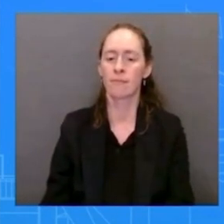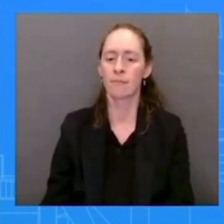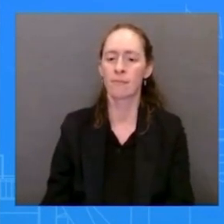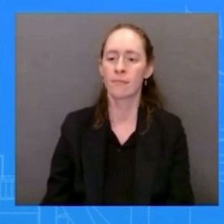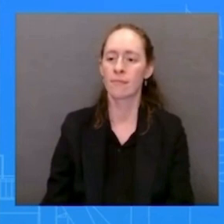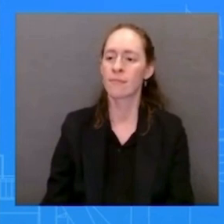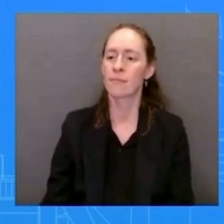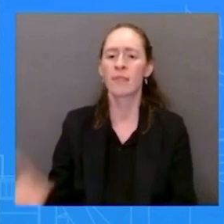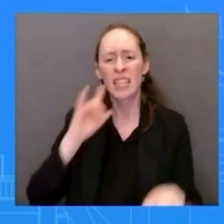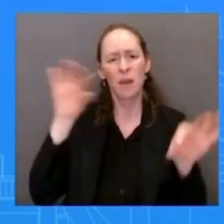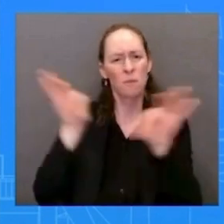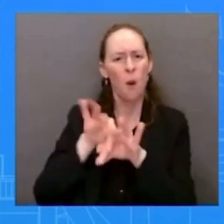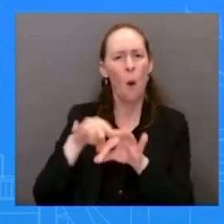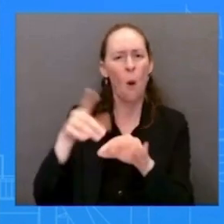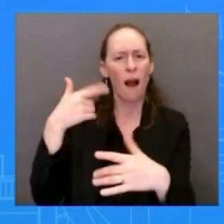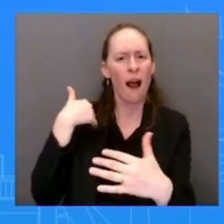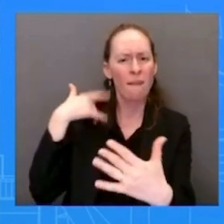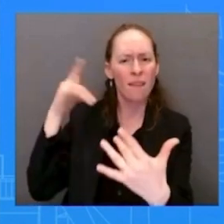whether things are